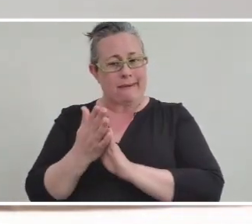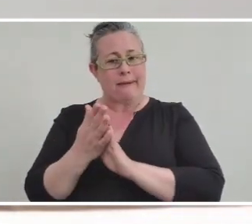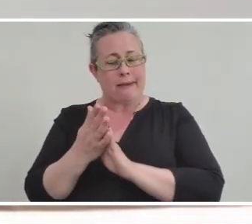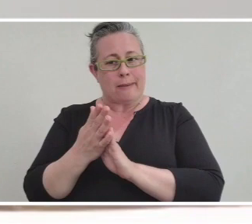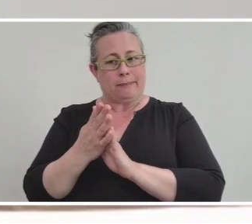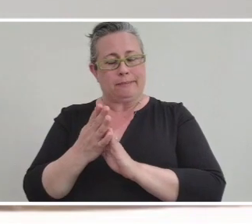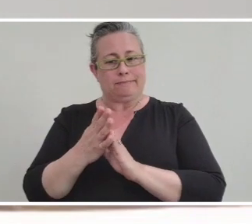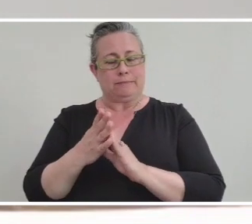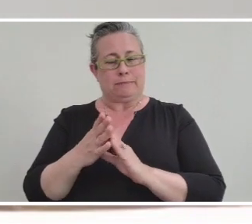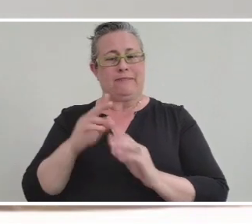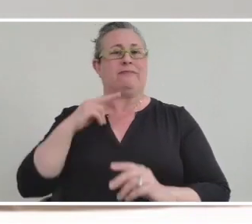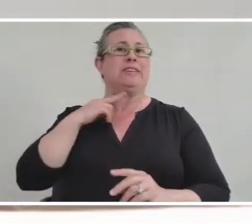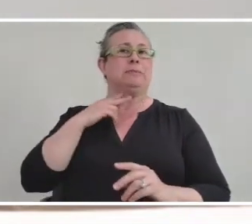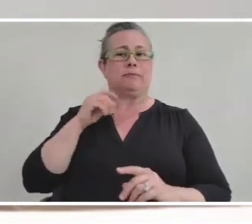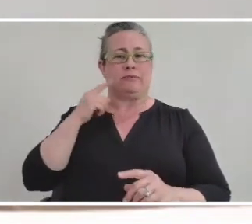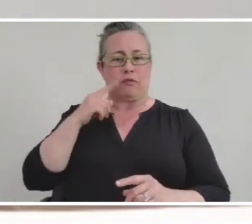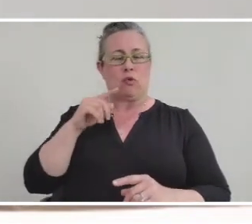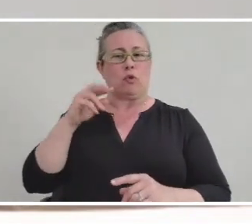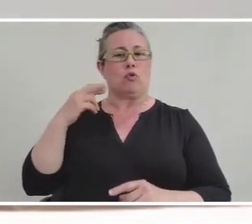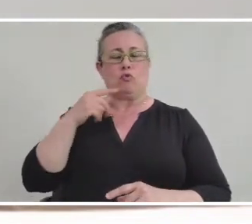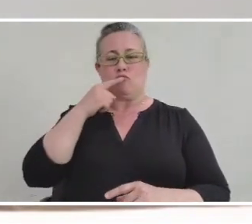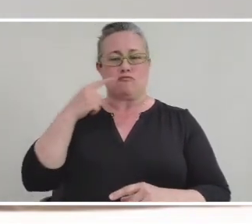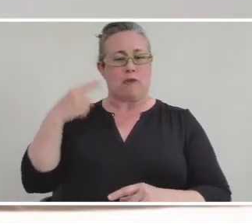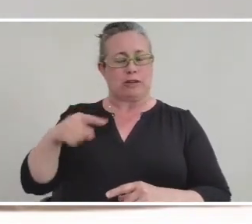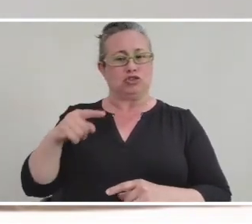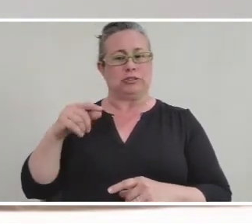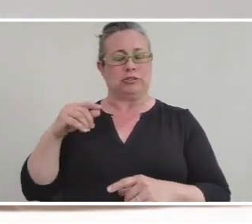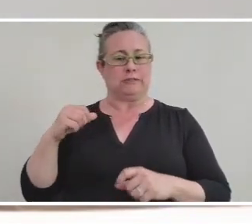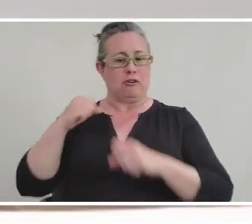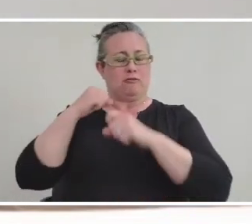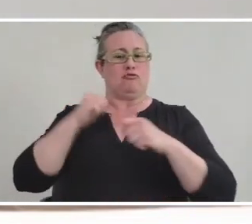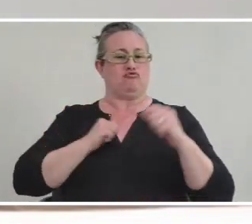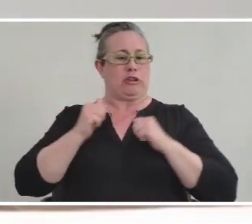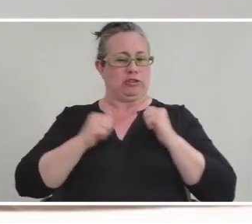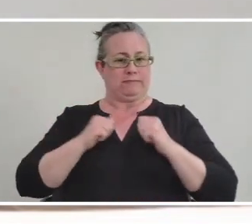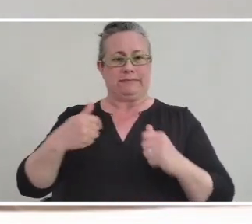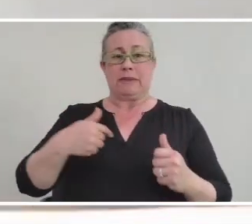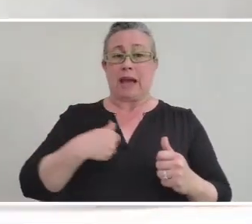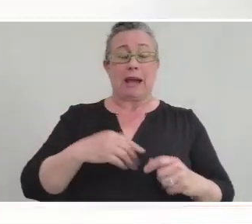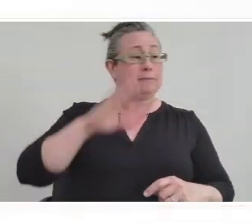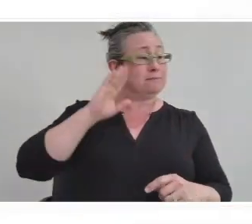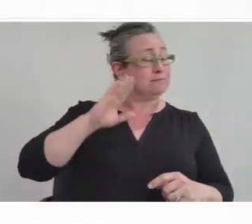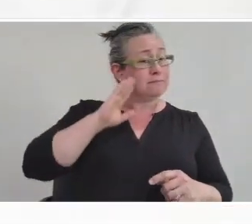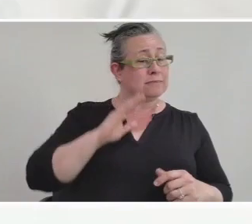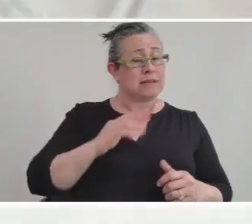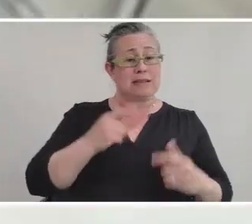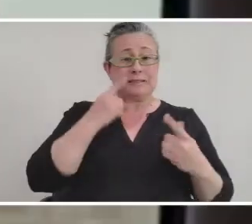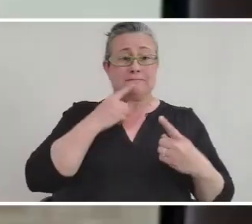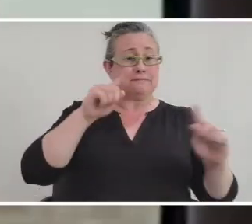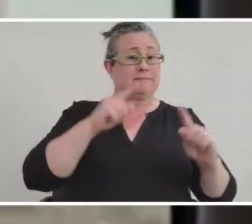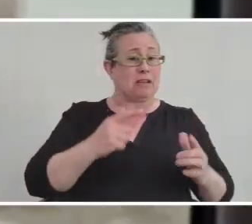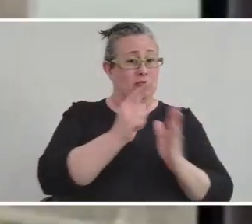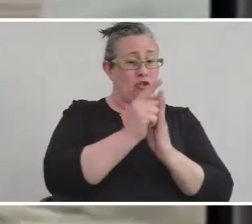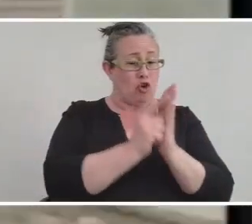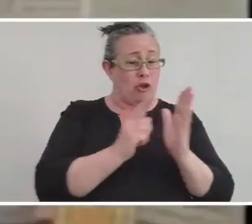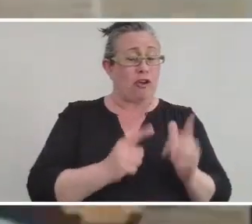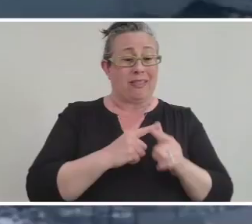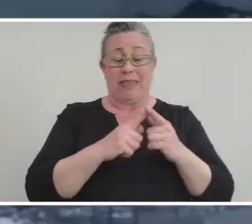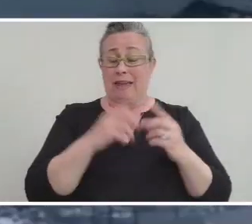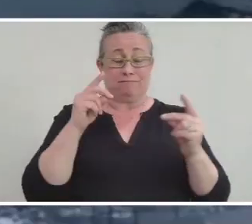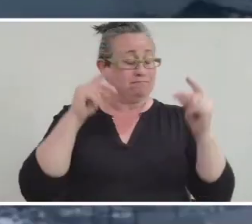of 2022, I was a successful lawyer in the government, and suddenly, everything changed.